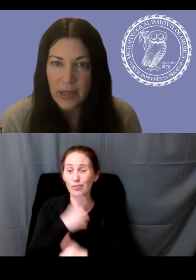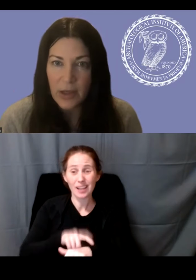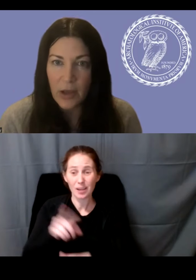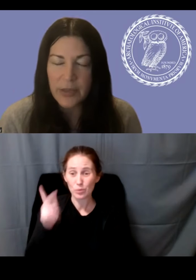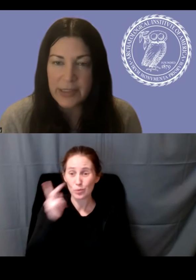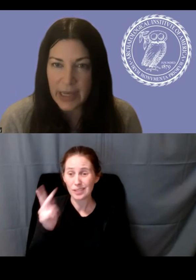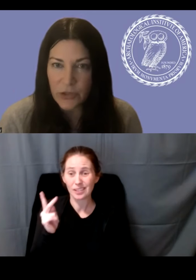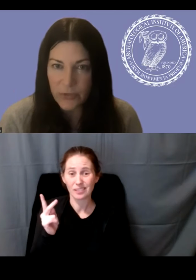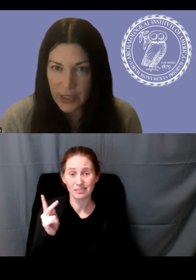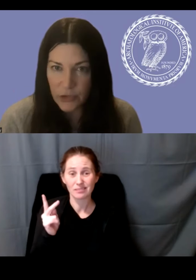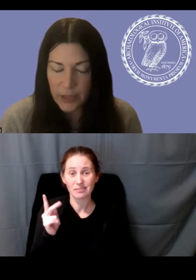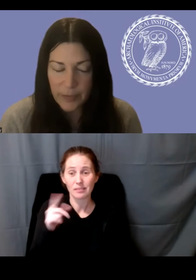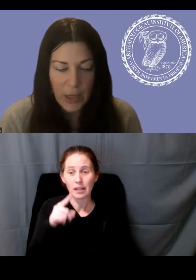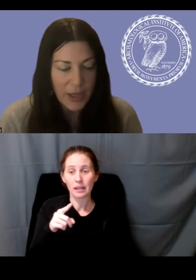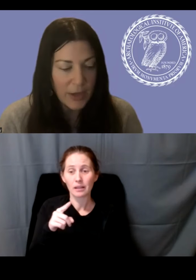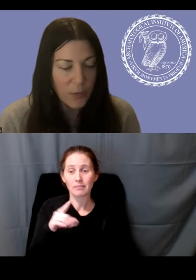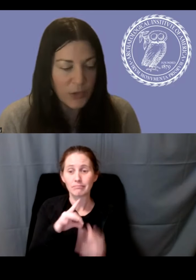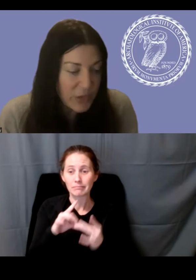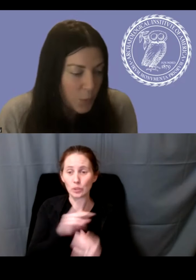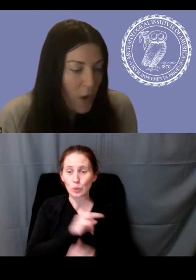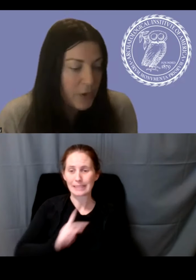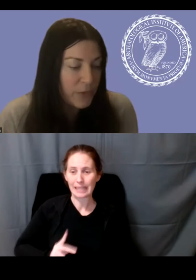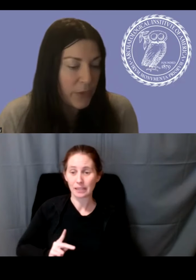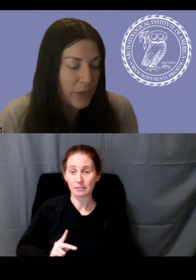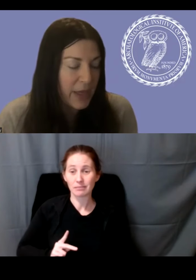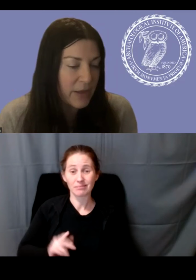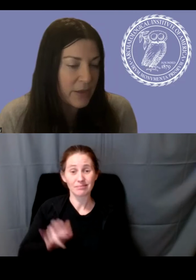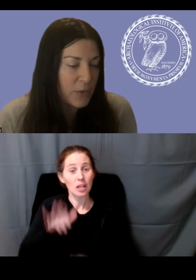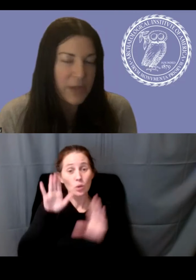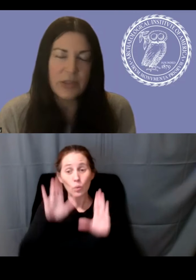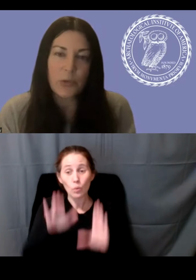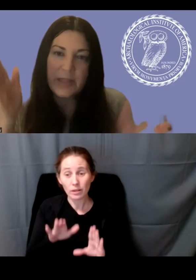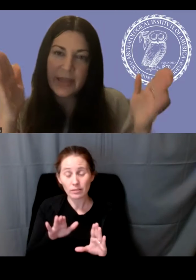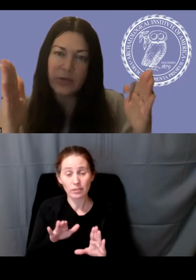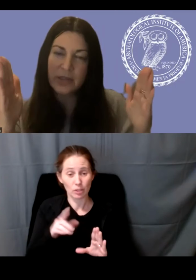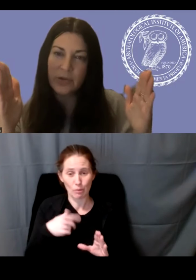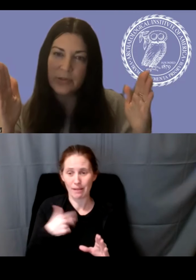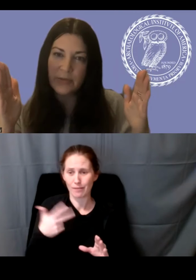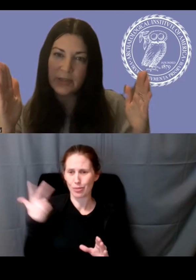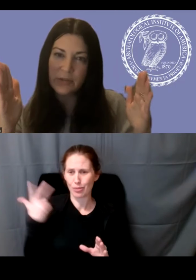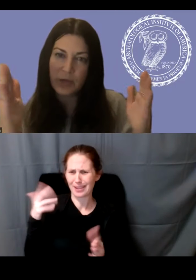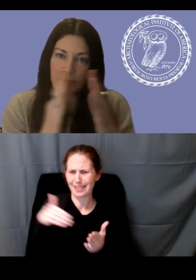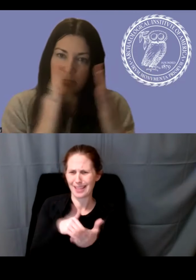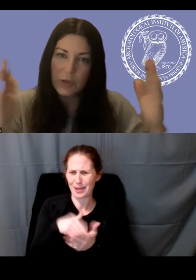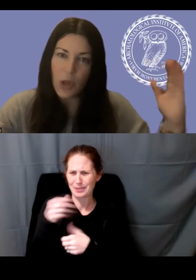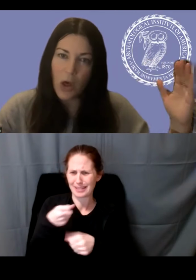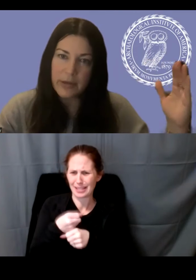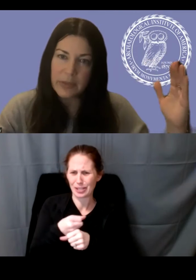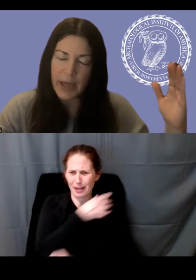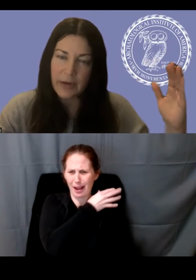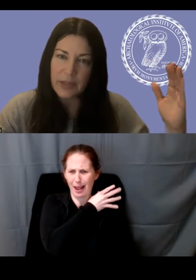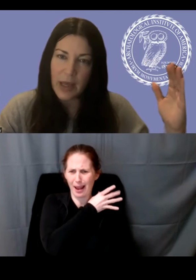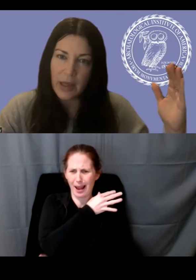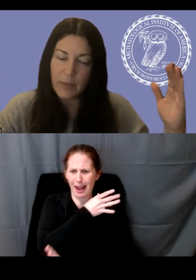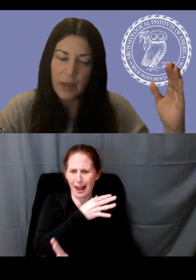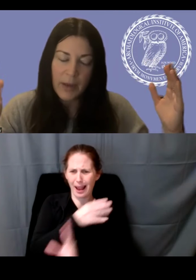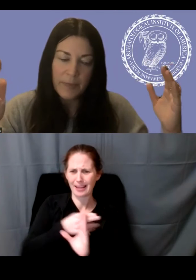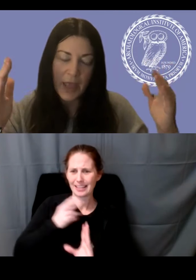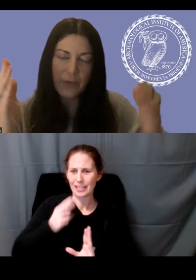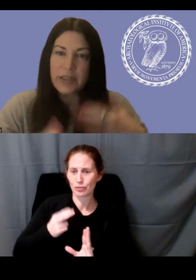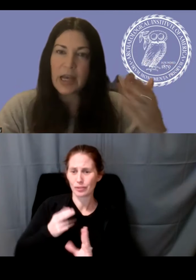this on the stage of kingship, which is a wonderful thing. You have these 3,000 years of history, long span of